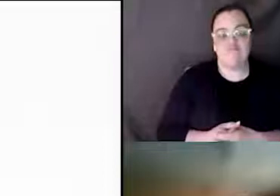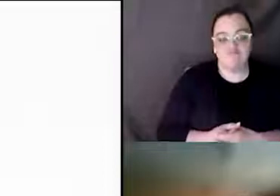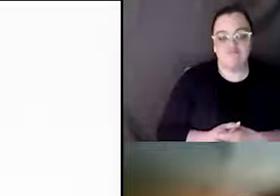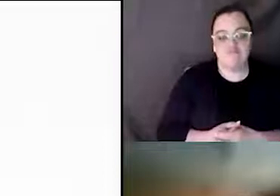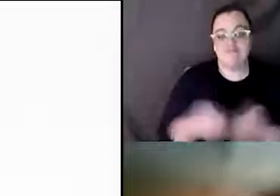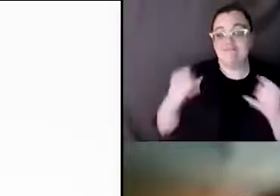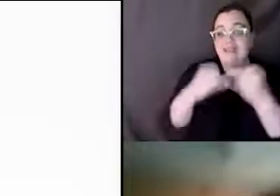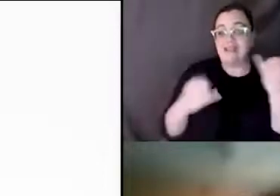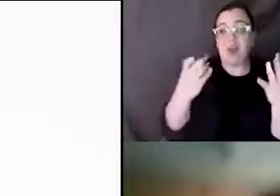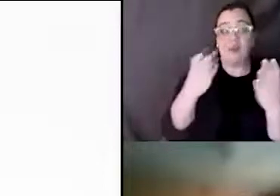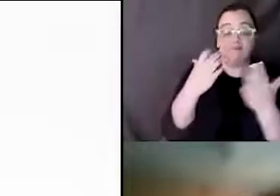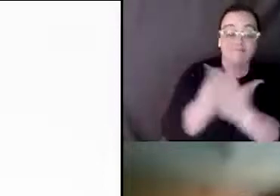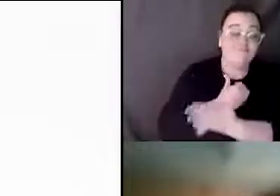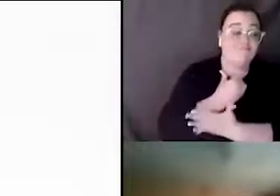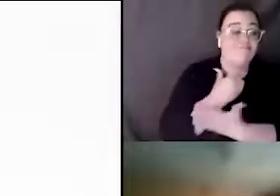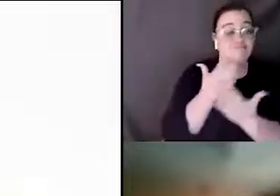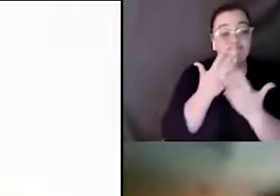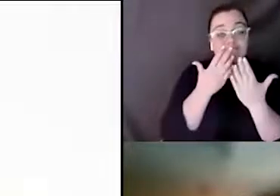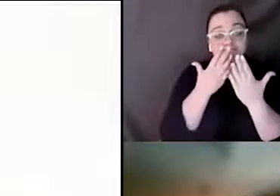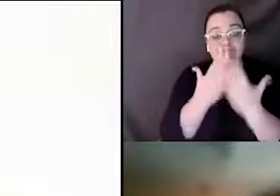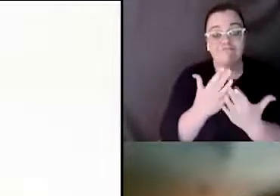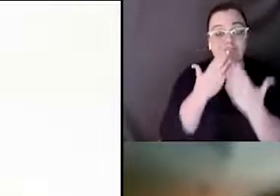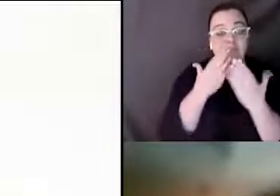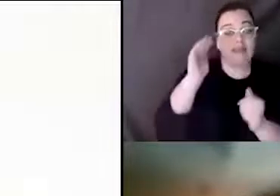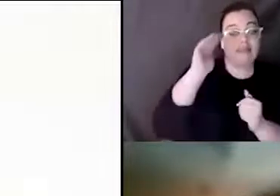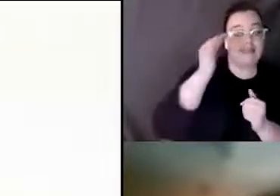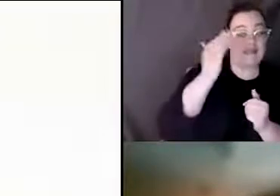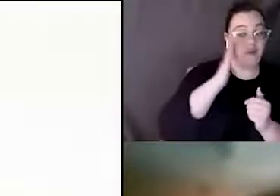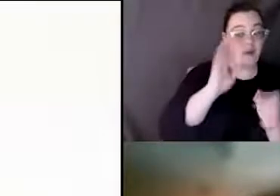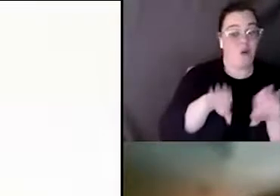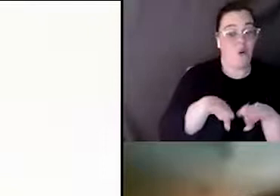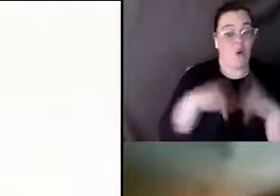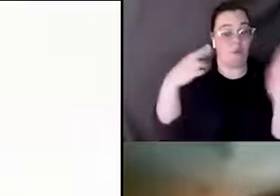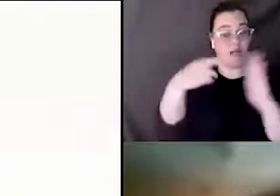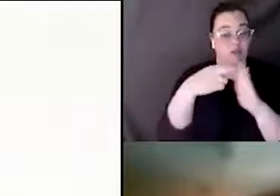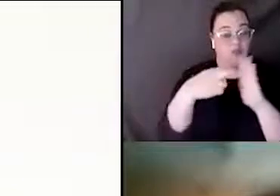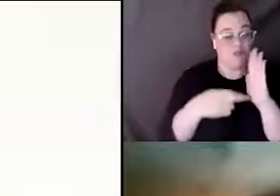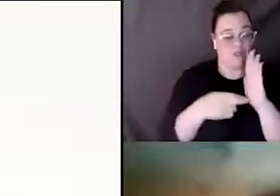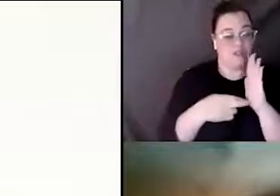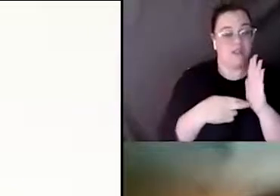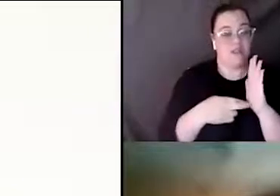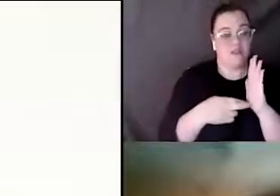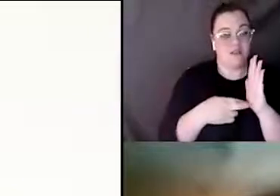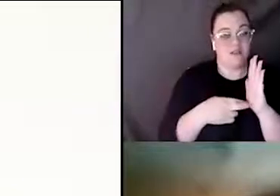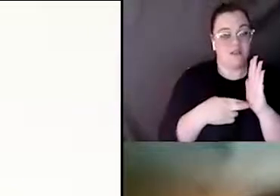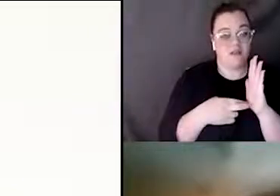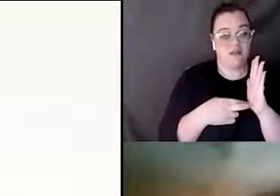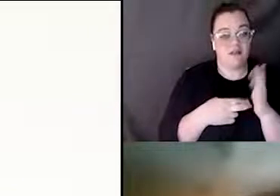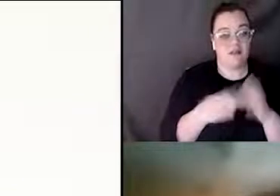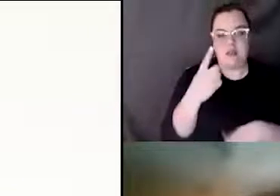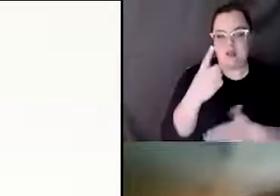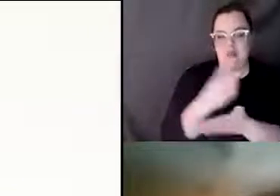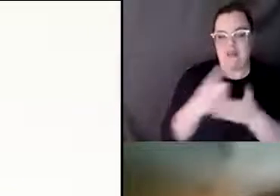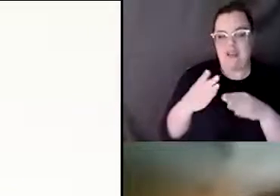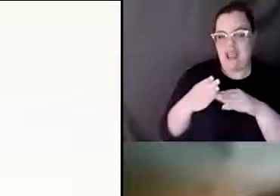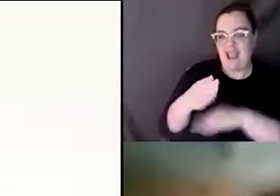Lastly, I'd just like to say that we look like we will be opening registration the week after ShakeOut. So that's very